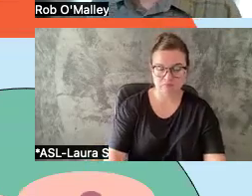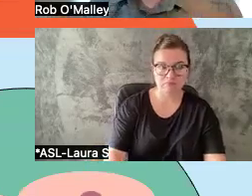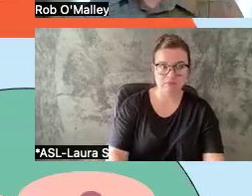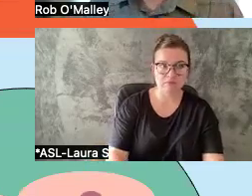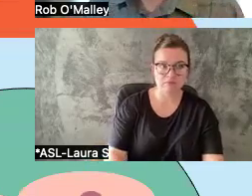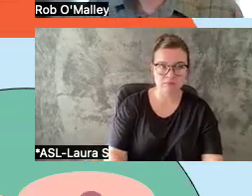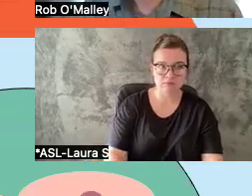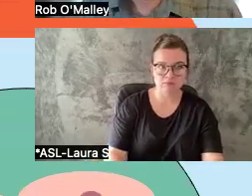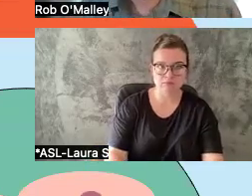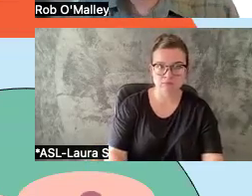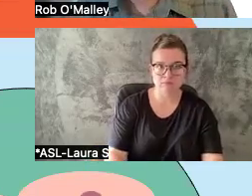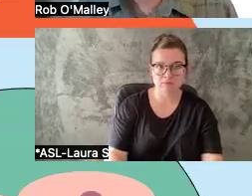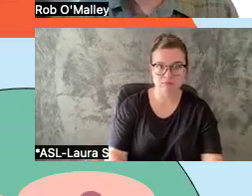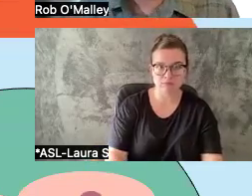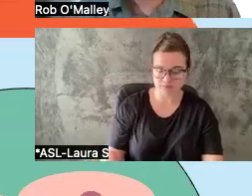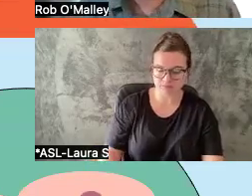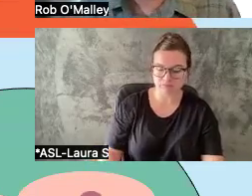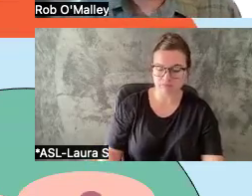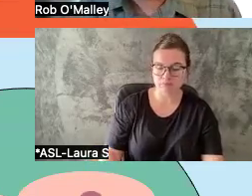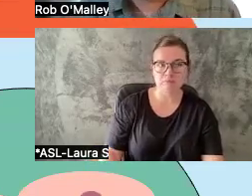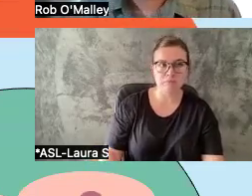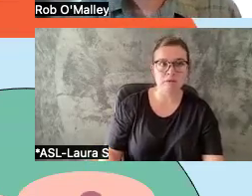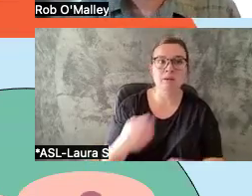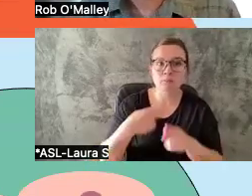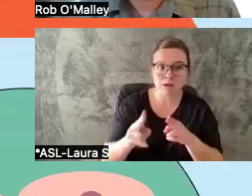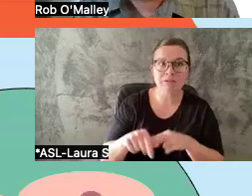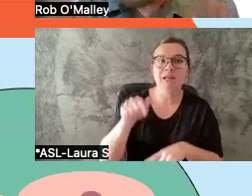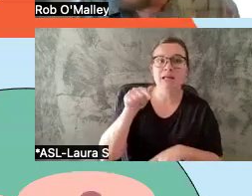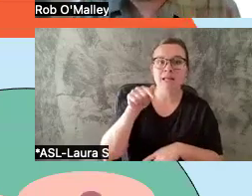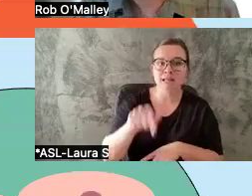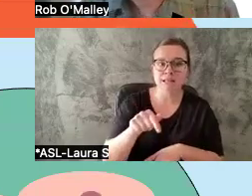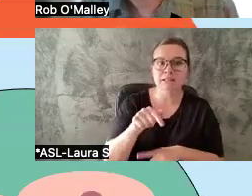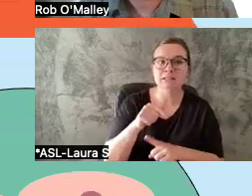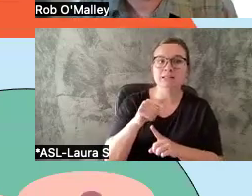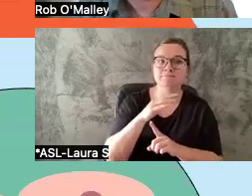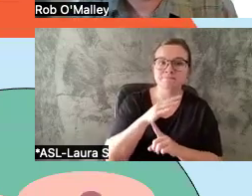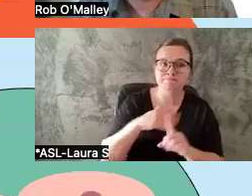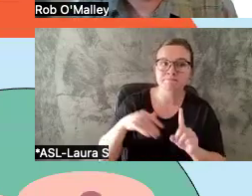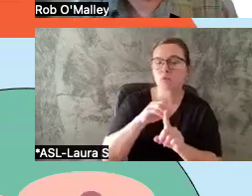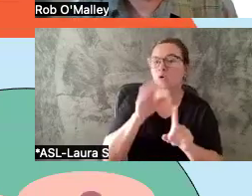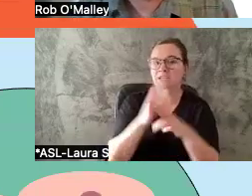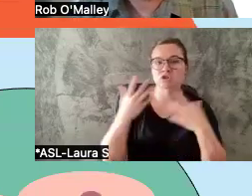So just very briefly, this is just an orientation, just in case anybody